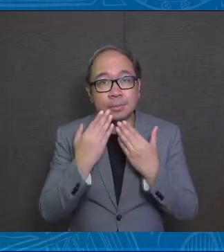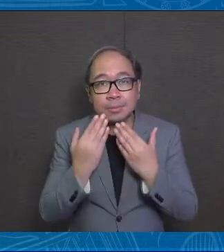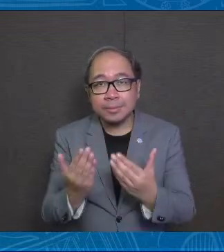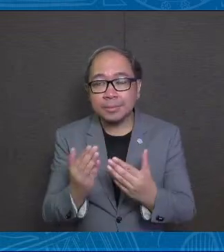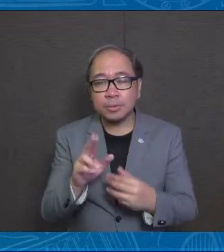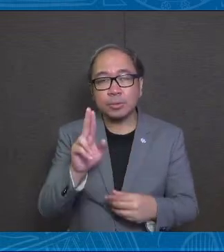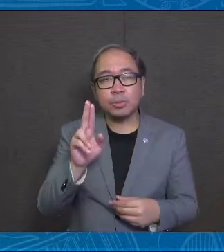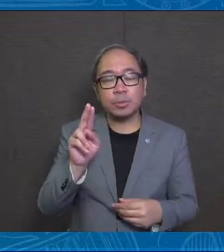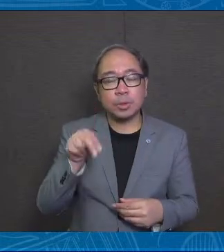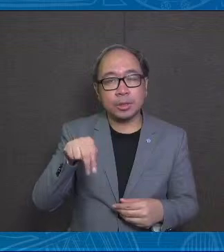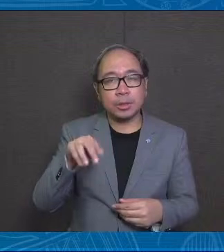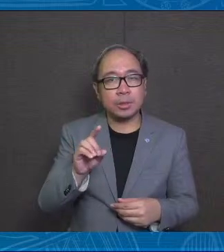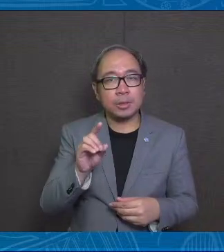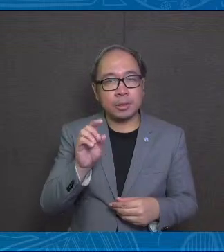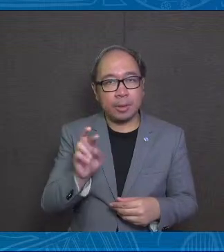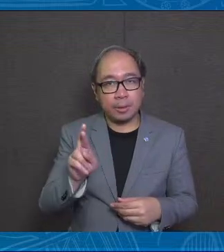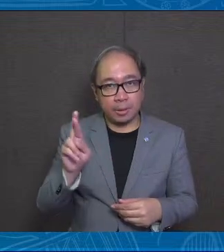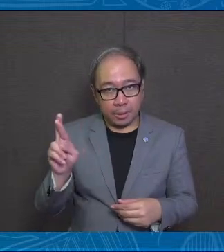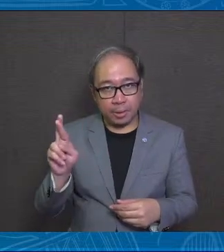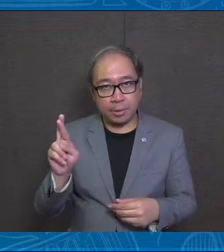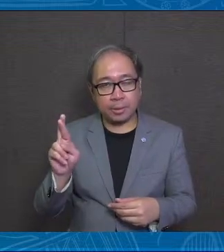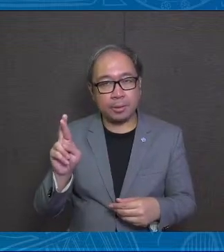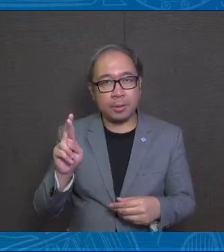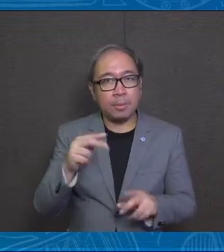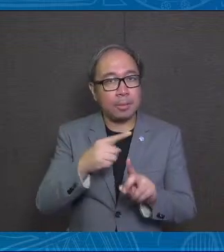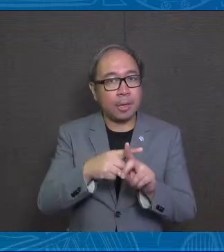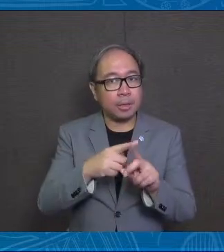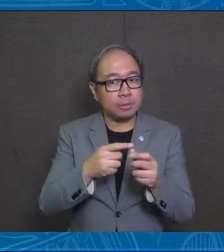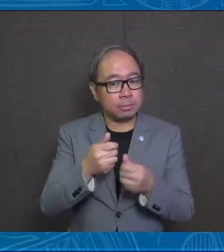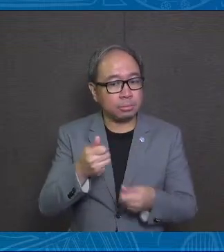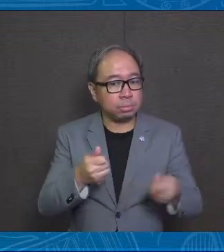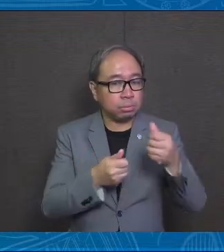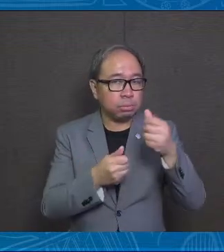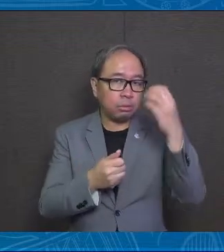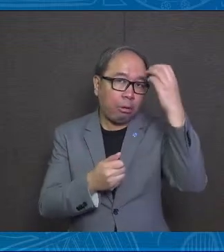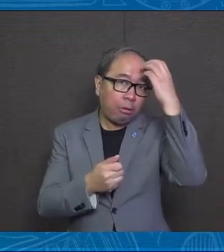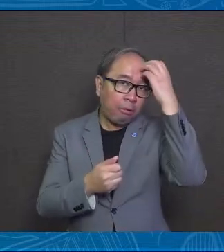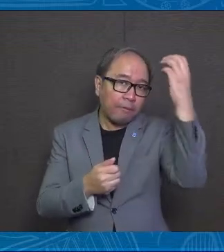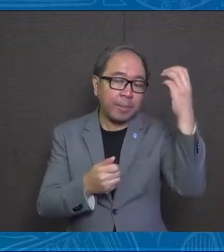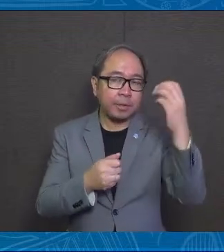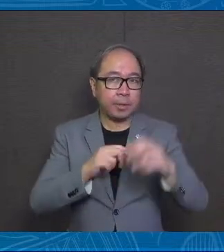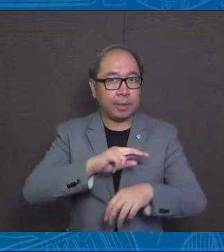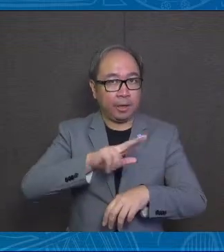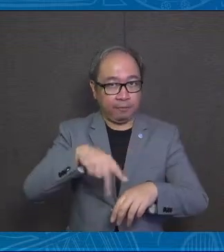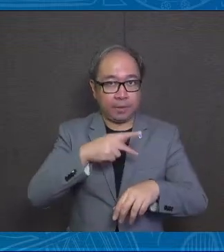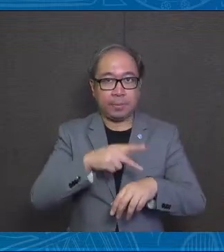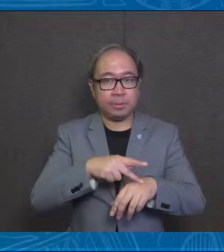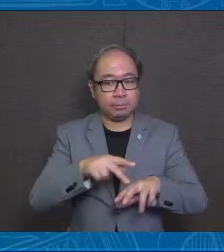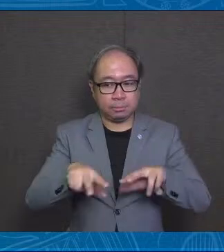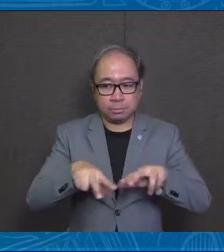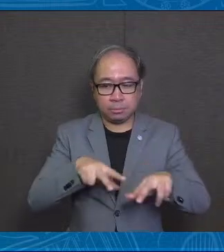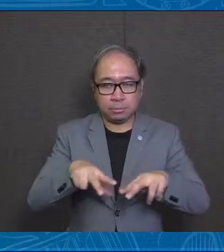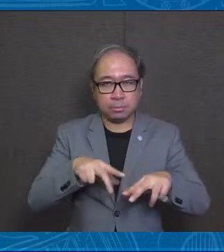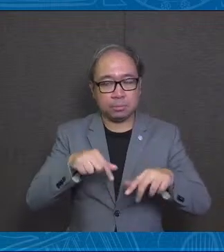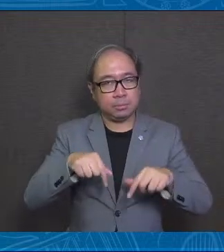UNDRR and also the Authority of Philippines for excellent arrangement for this